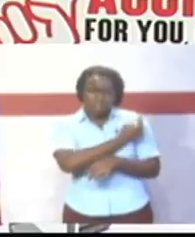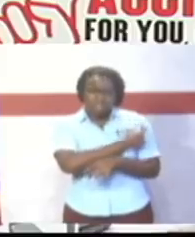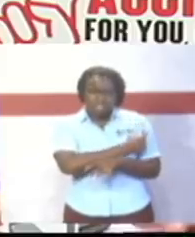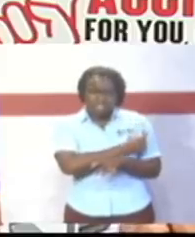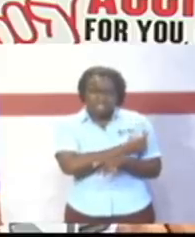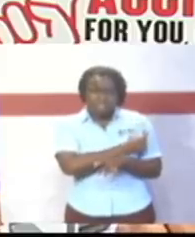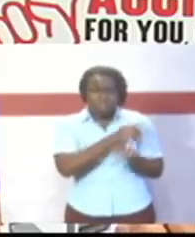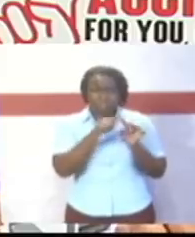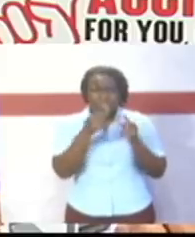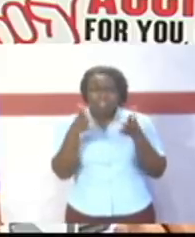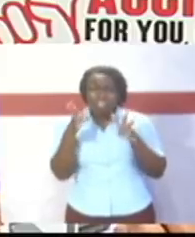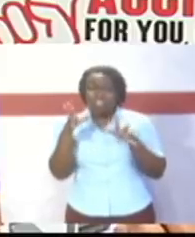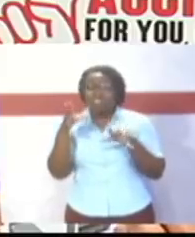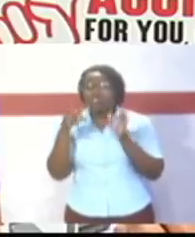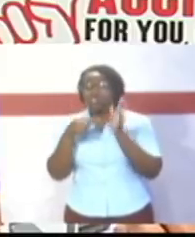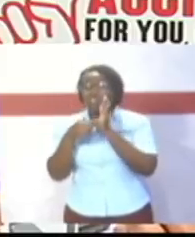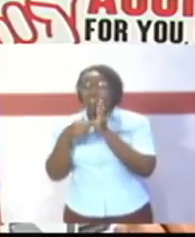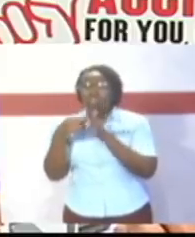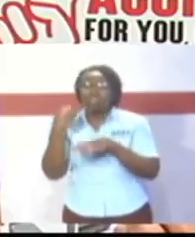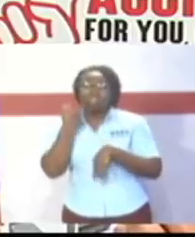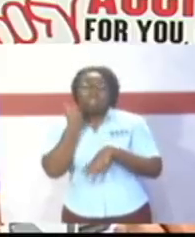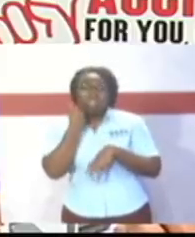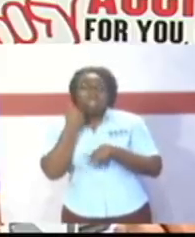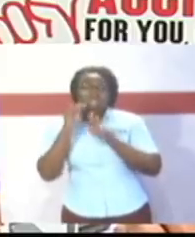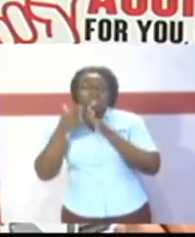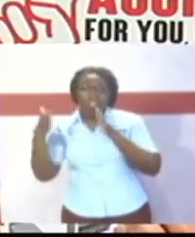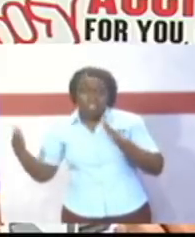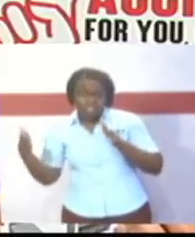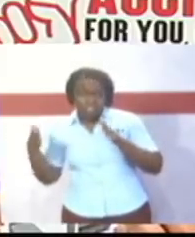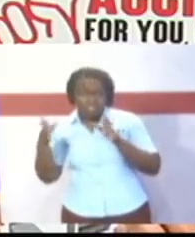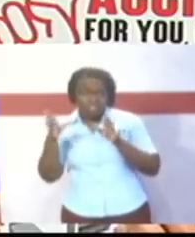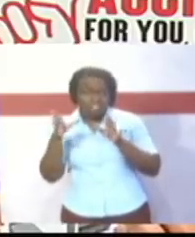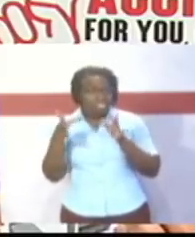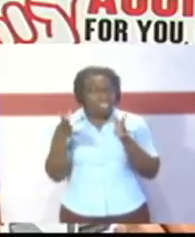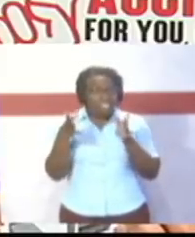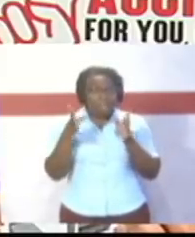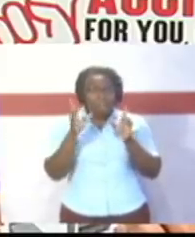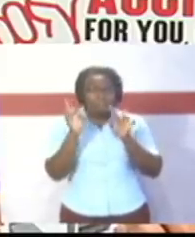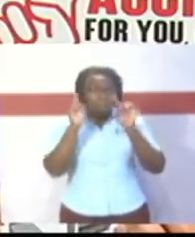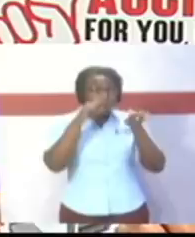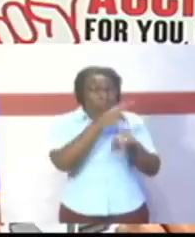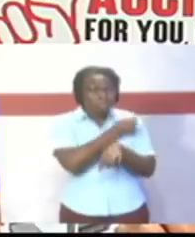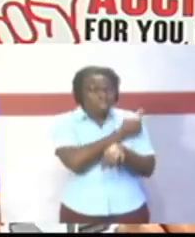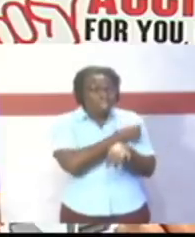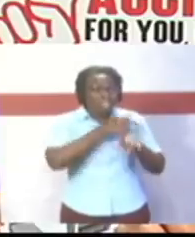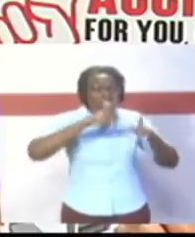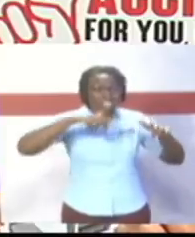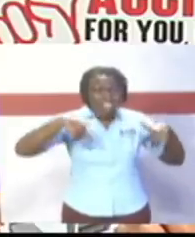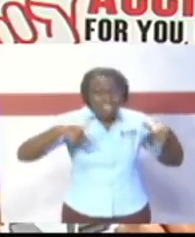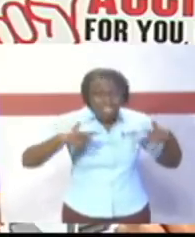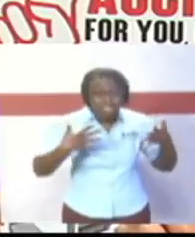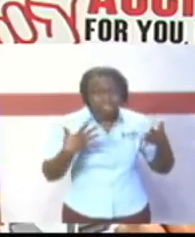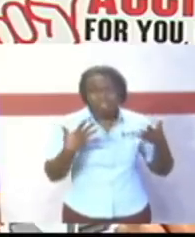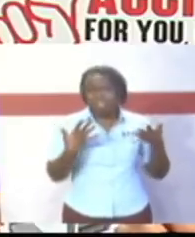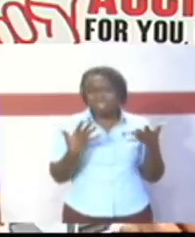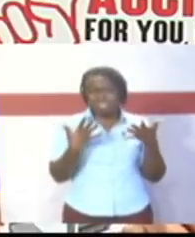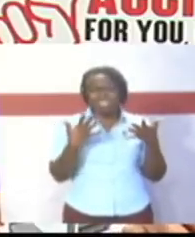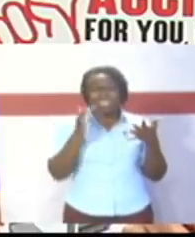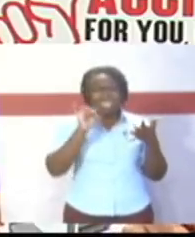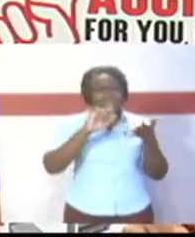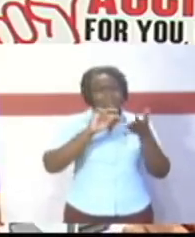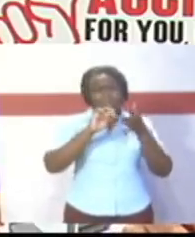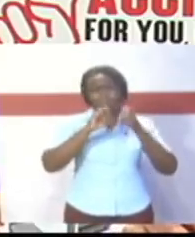doing. This process to ramp up ICU started about 2 or 3 weeks ago, Dr. Richards, I believe, when we met with all